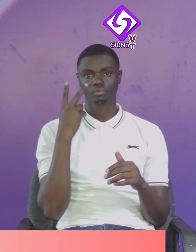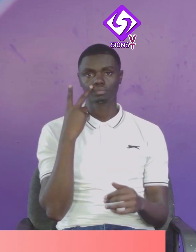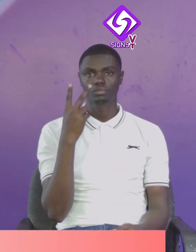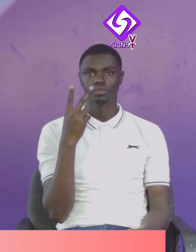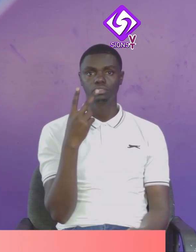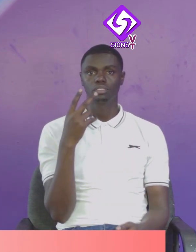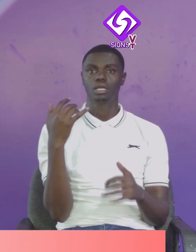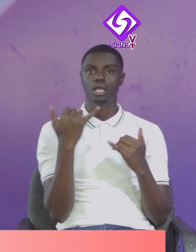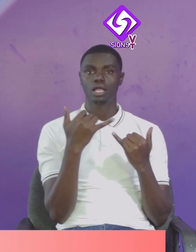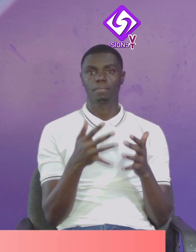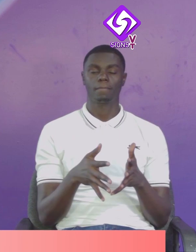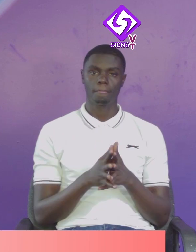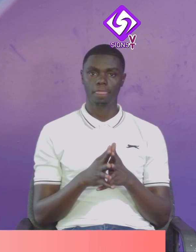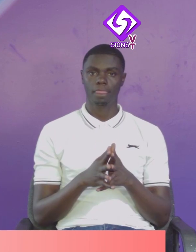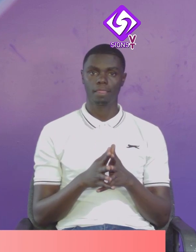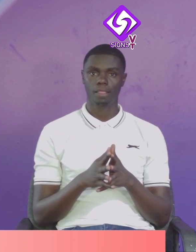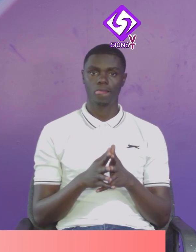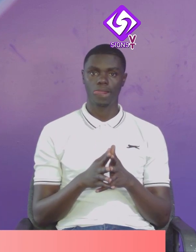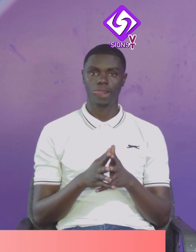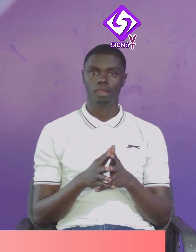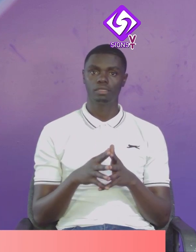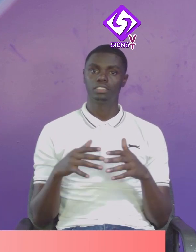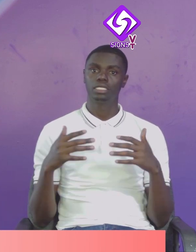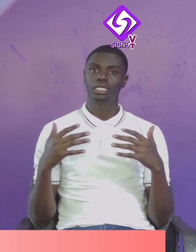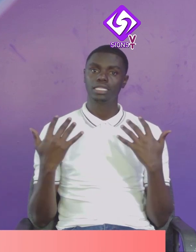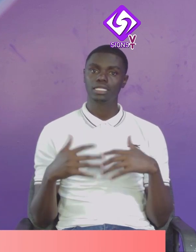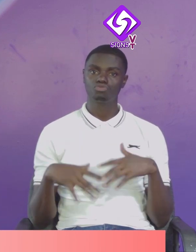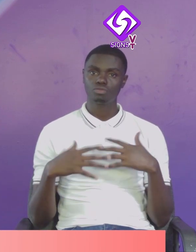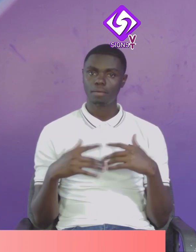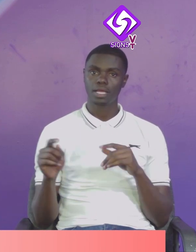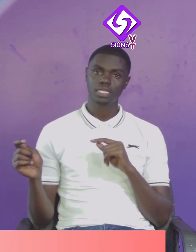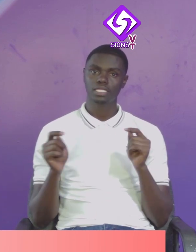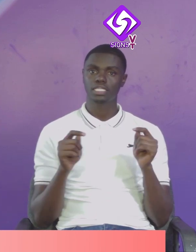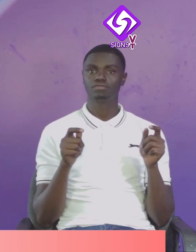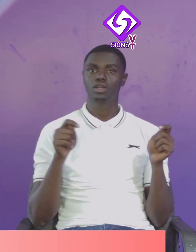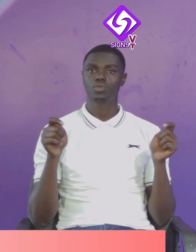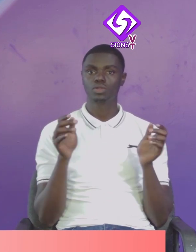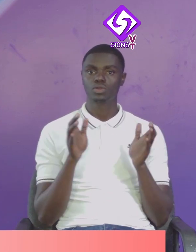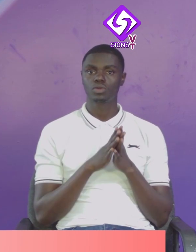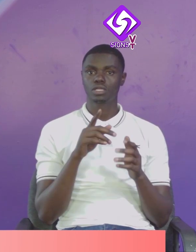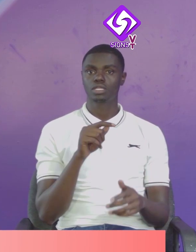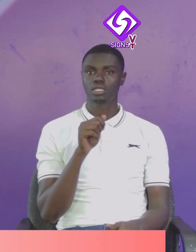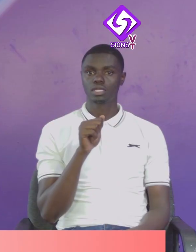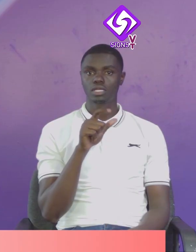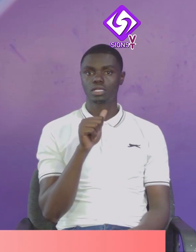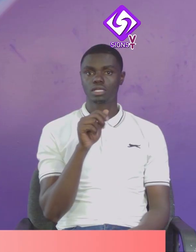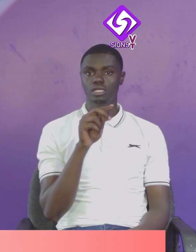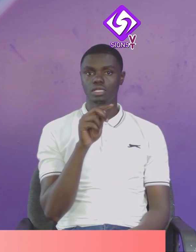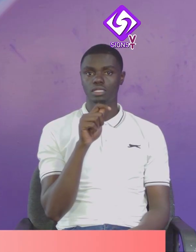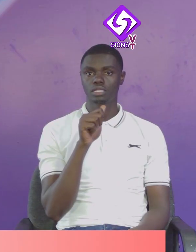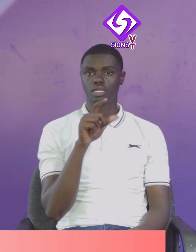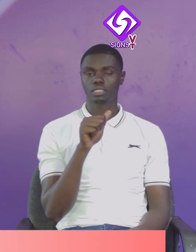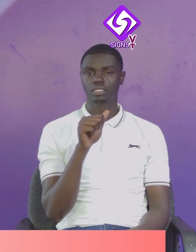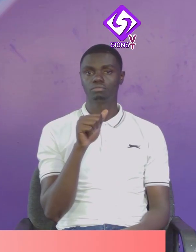example, since his drama in the transfer window with Atalanta, him wanting to switch sides to Inter Milan, that